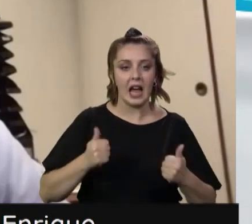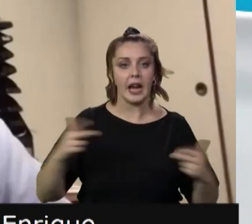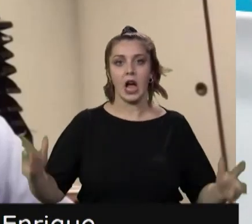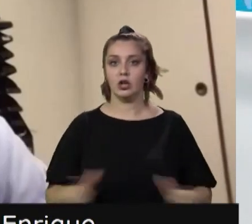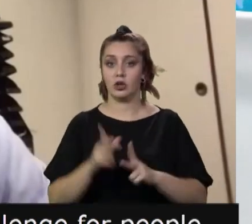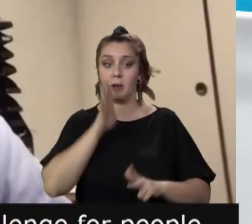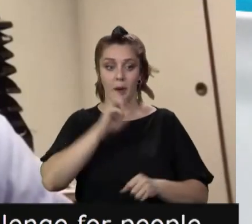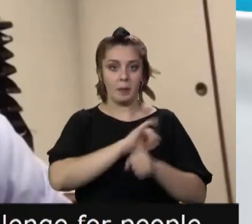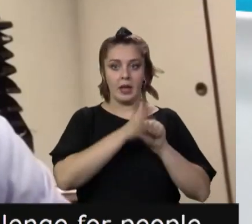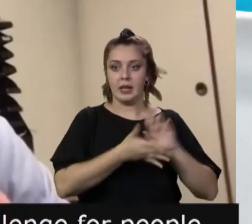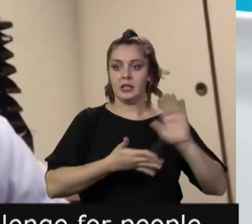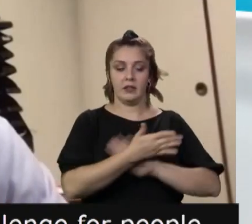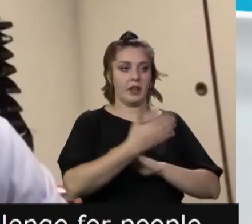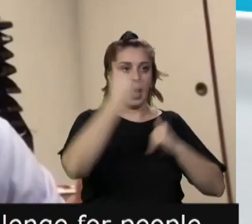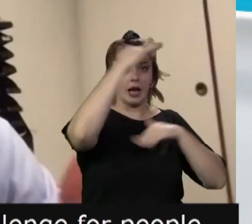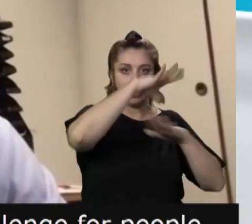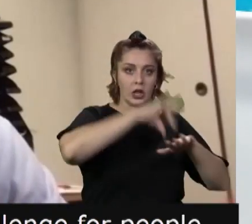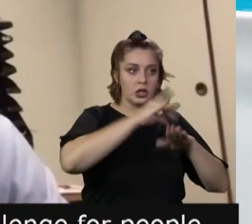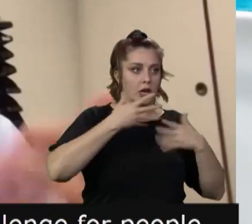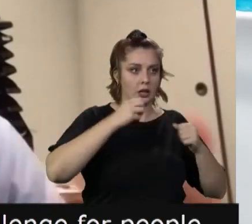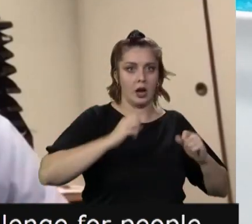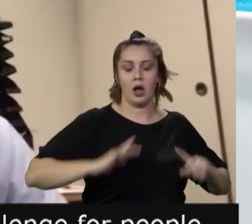But the sanitary and social